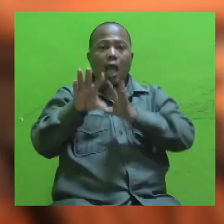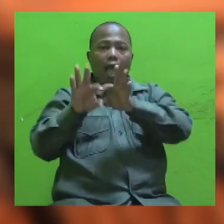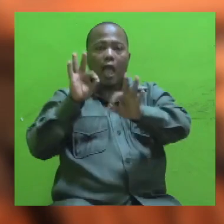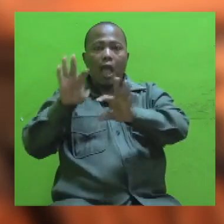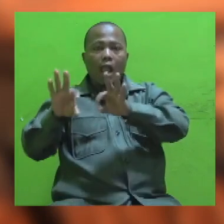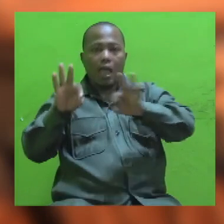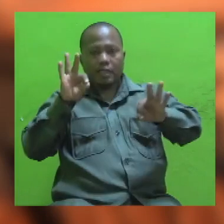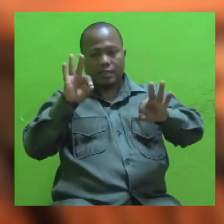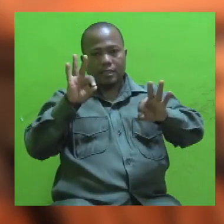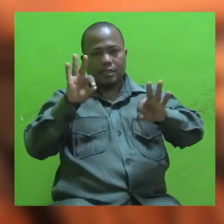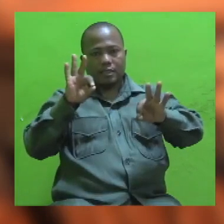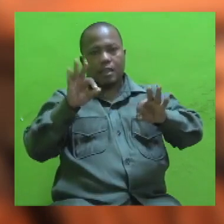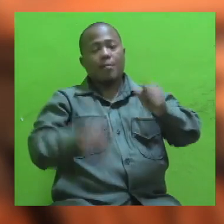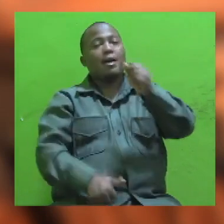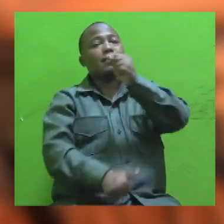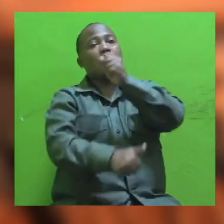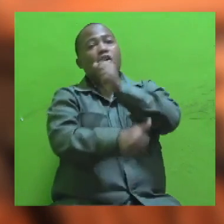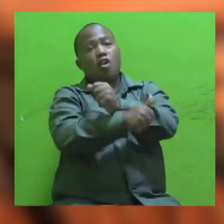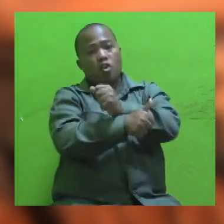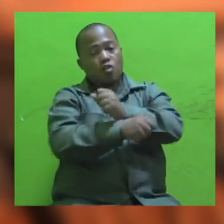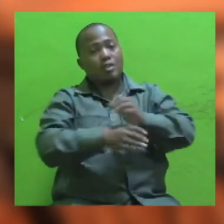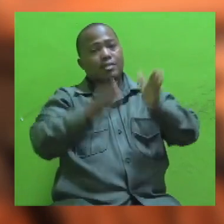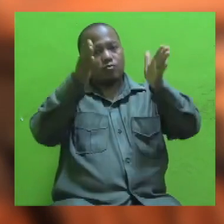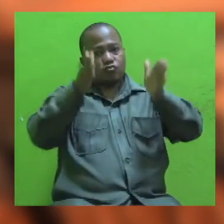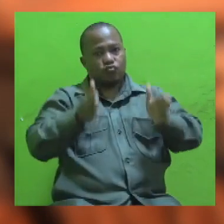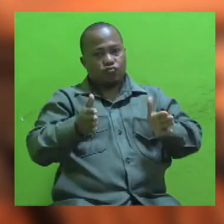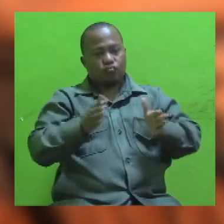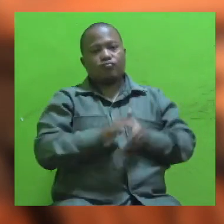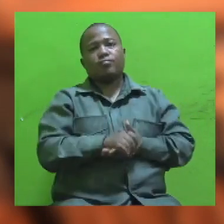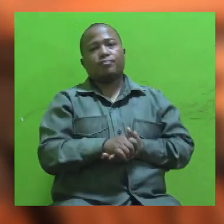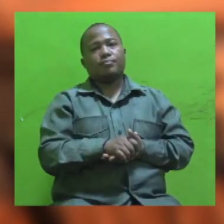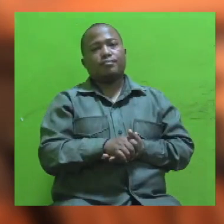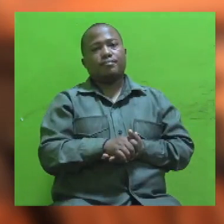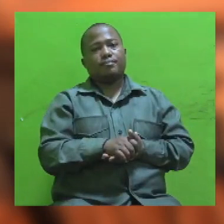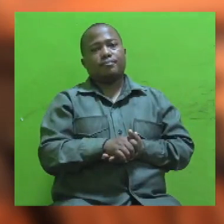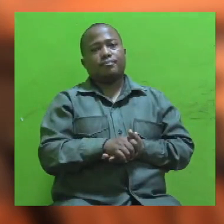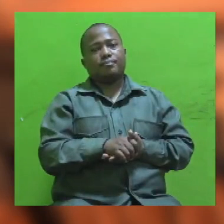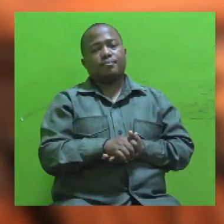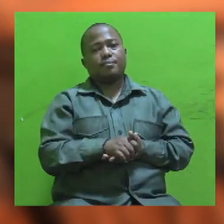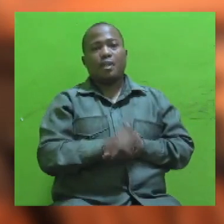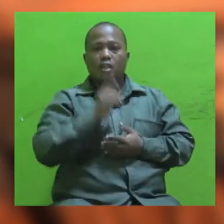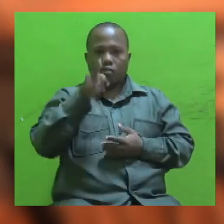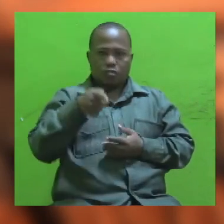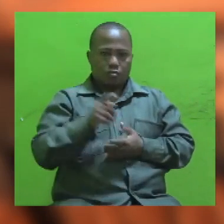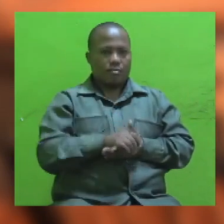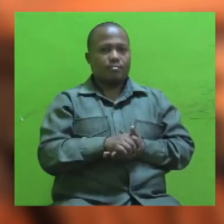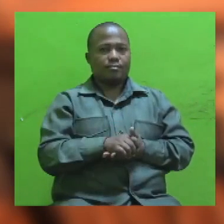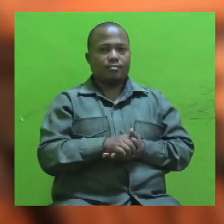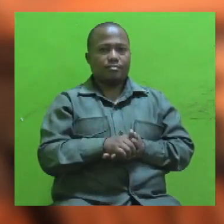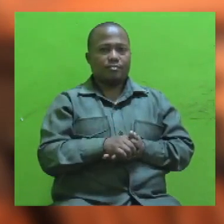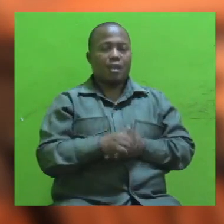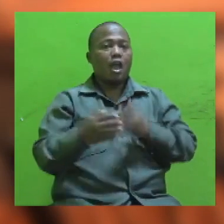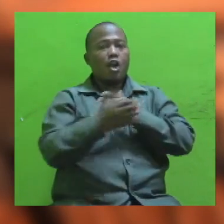by the resident of this area, maybe in their constituencies or whatever. So, the